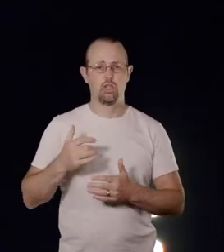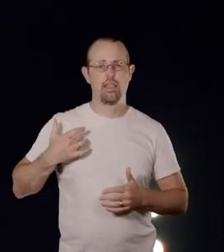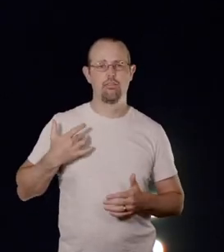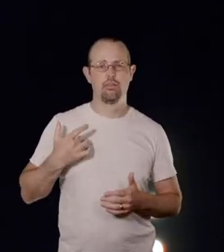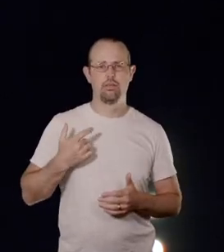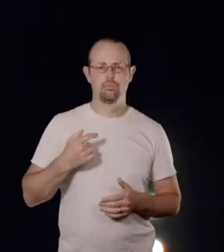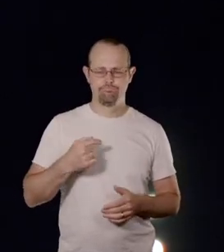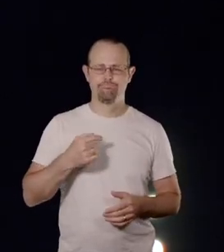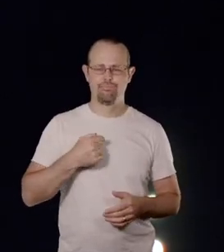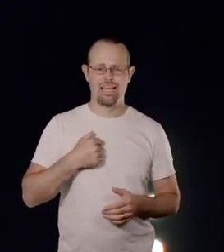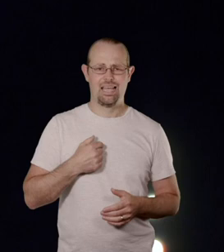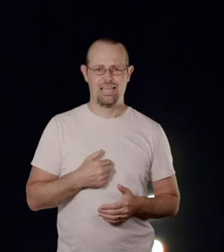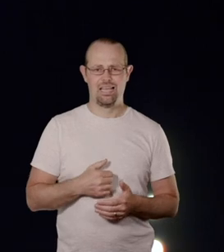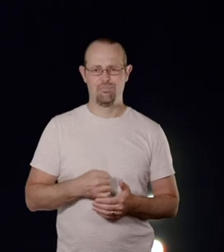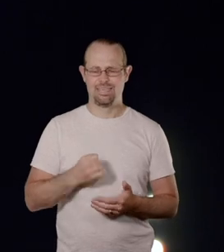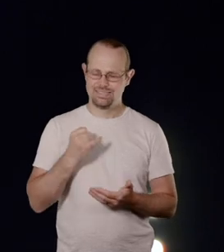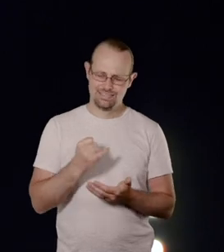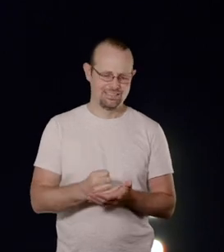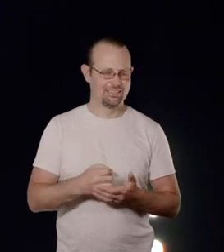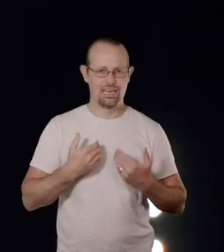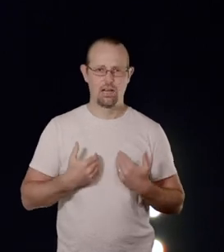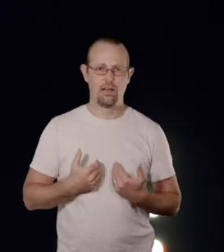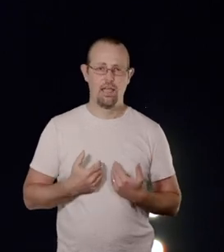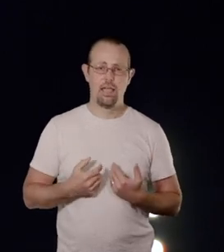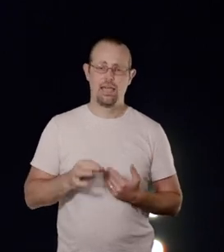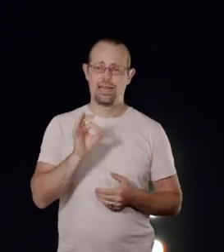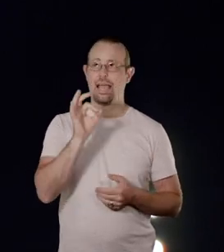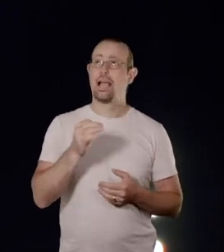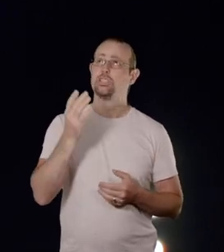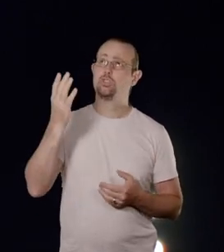I am a sinner and I ask you for forgiveness.